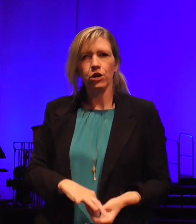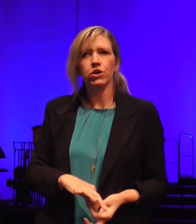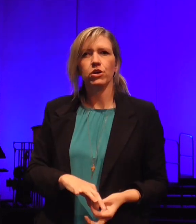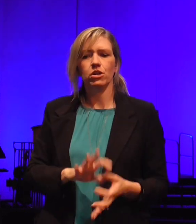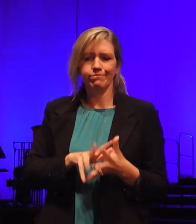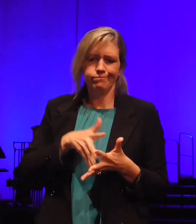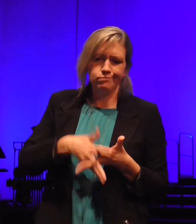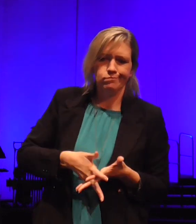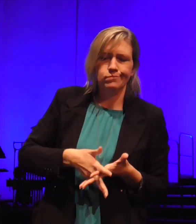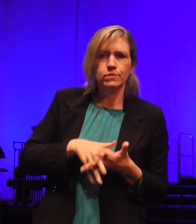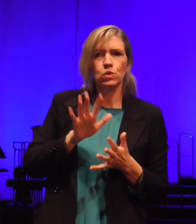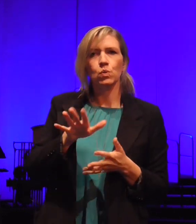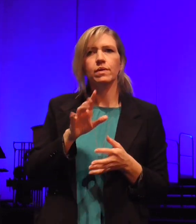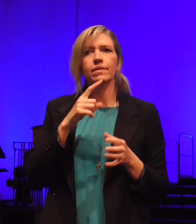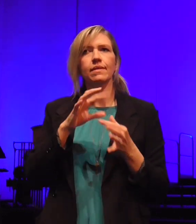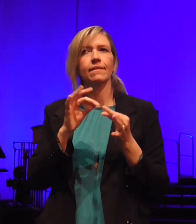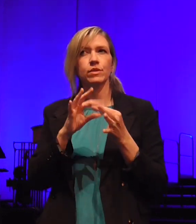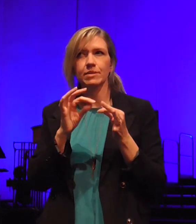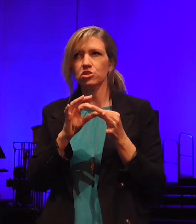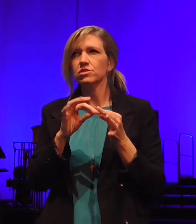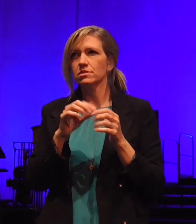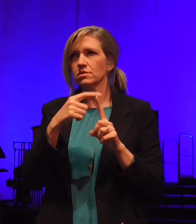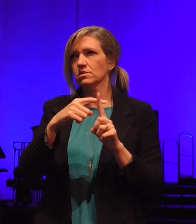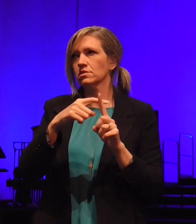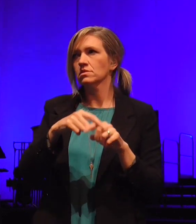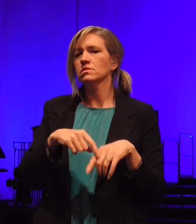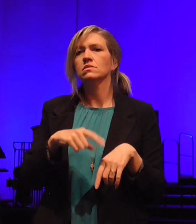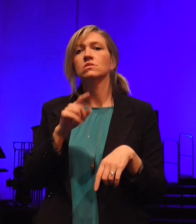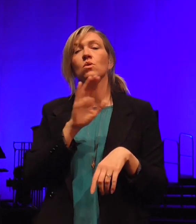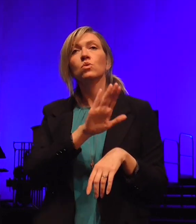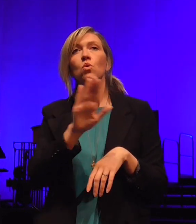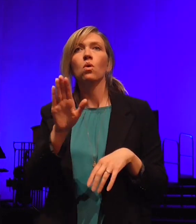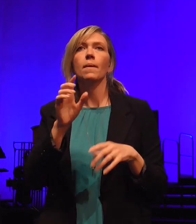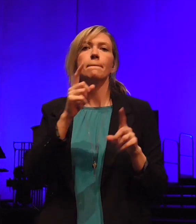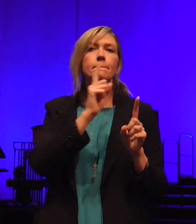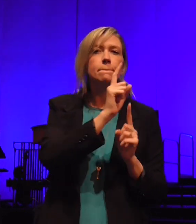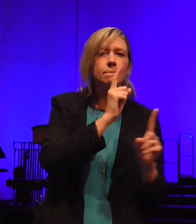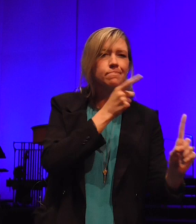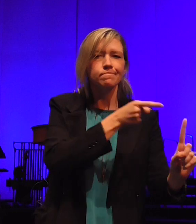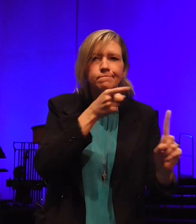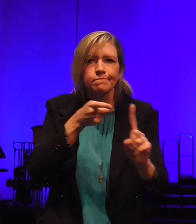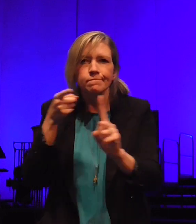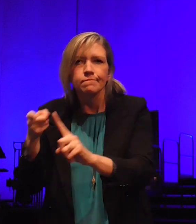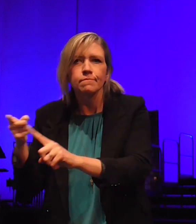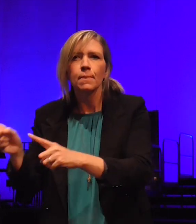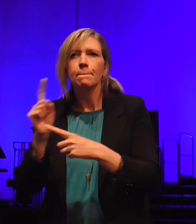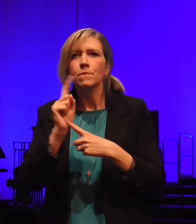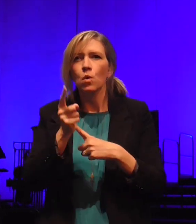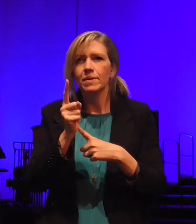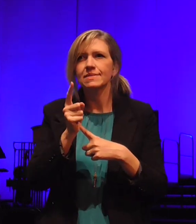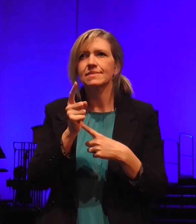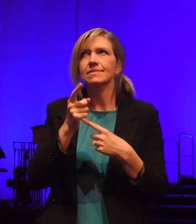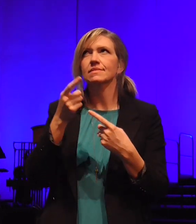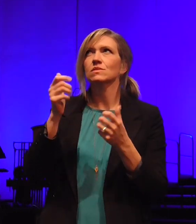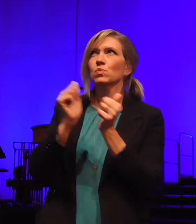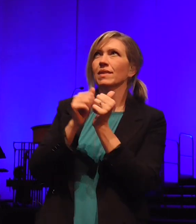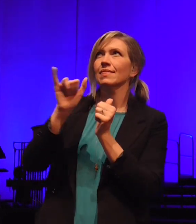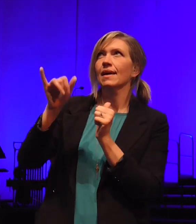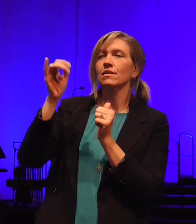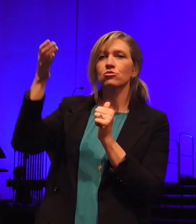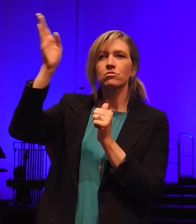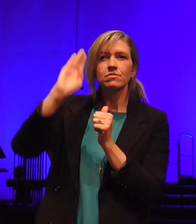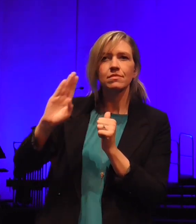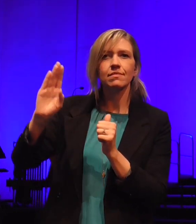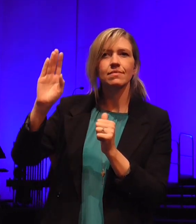Anchor your affirmations, which means anchor your points of contact with this creative intelligence, this